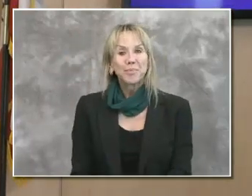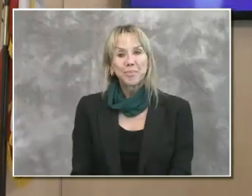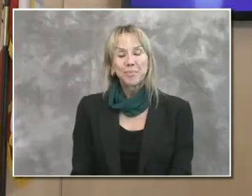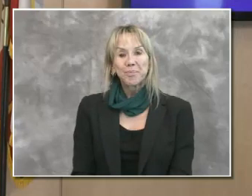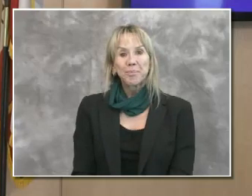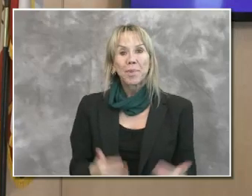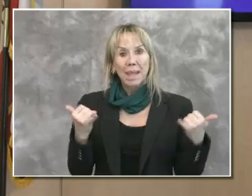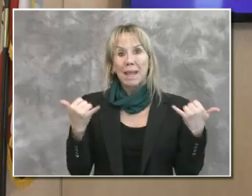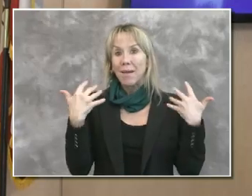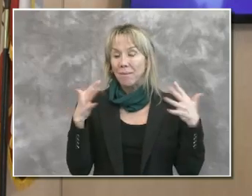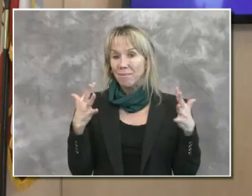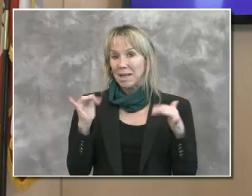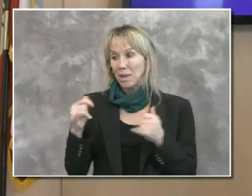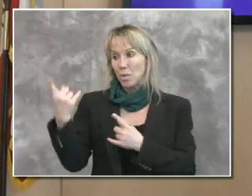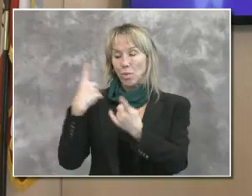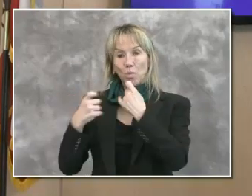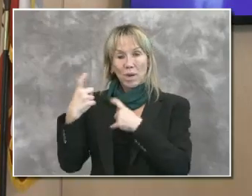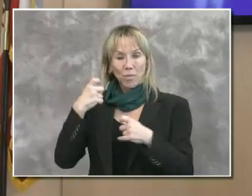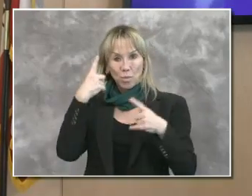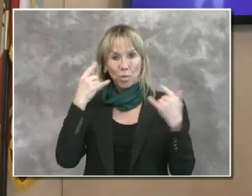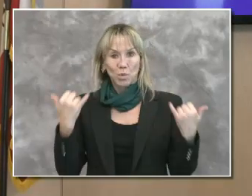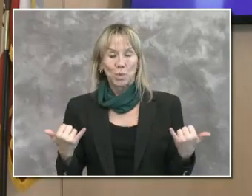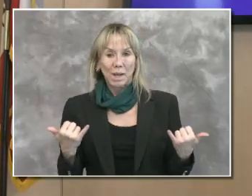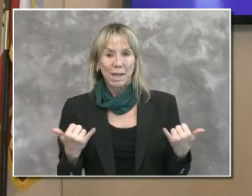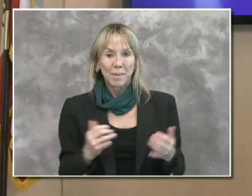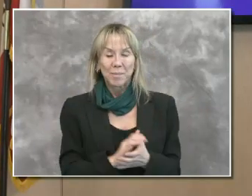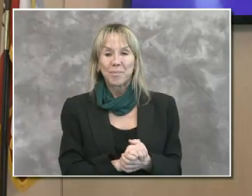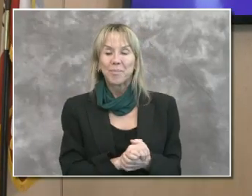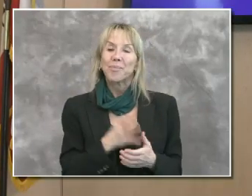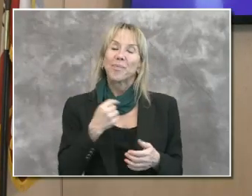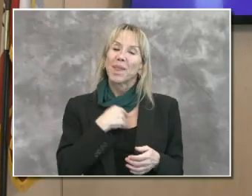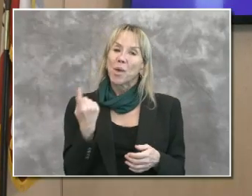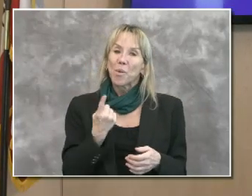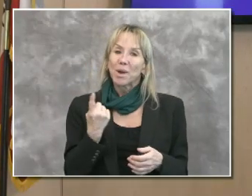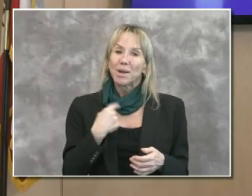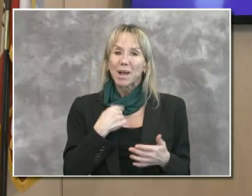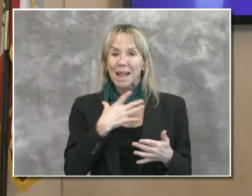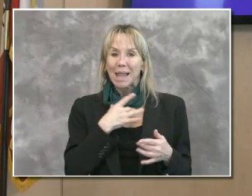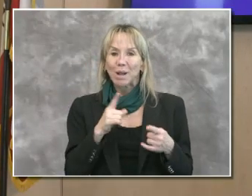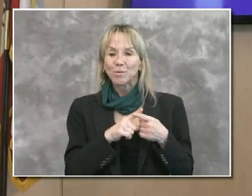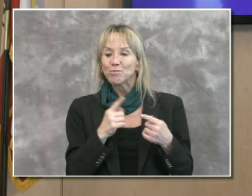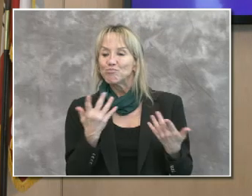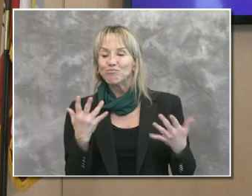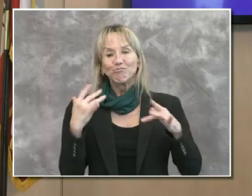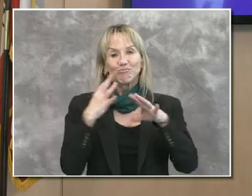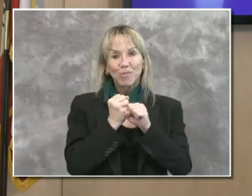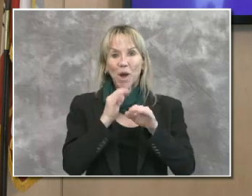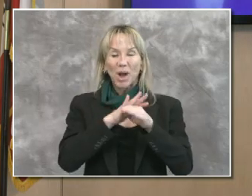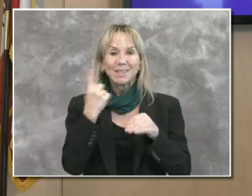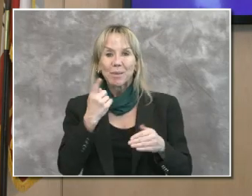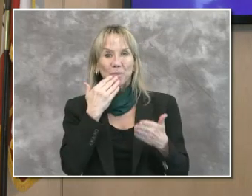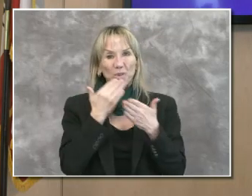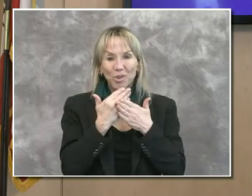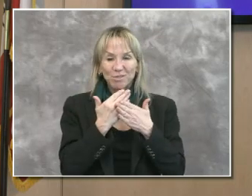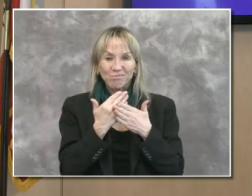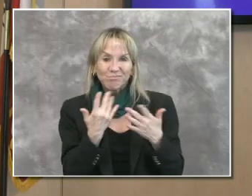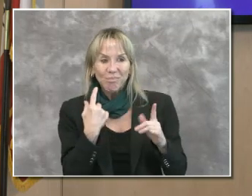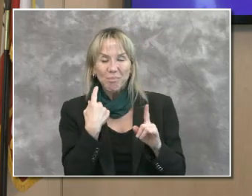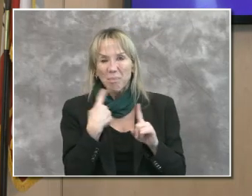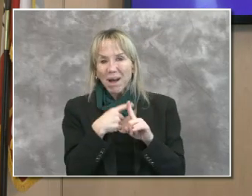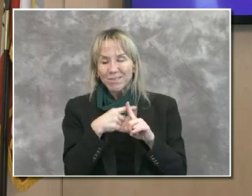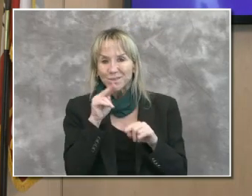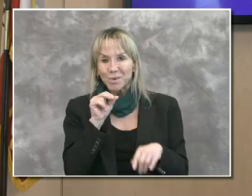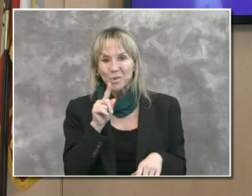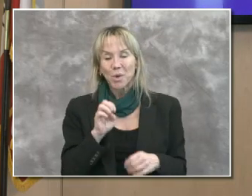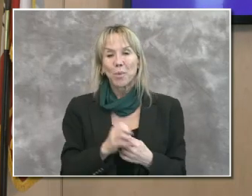That completes our media questions for today, but as always, we always like to end these sessions on a positive note, and I would like to share